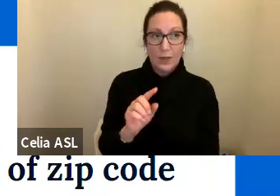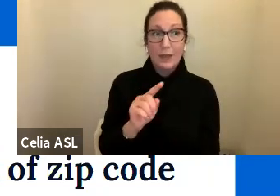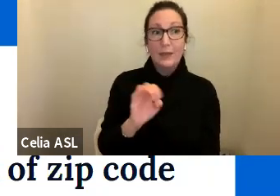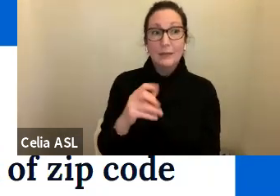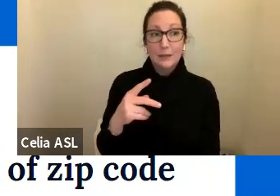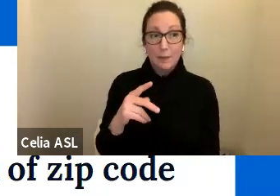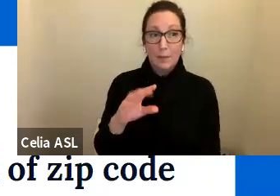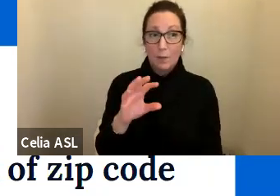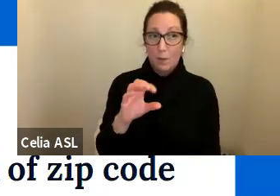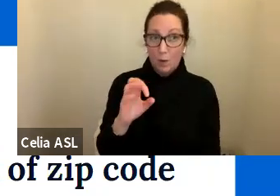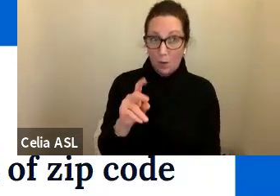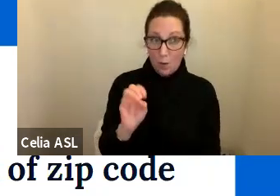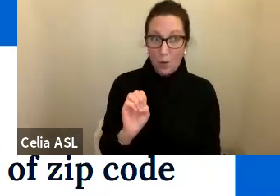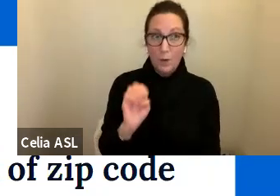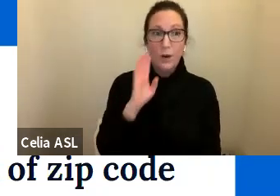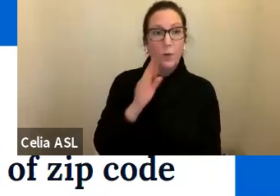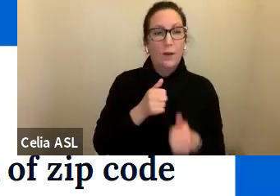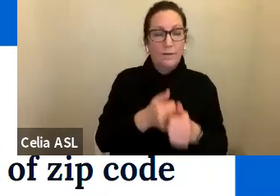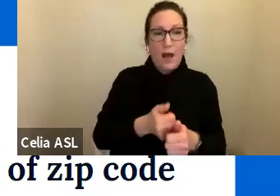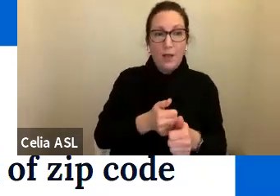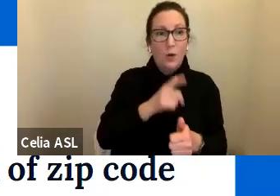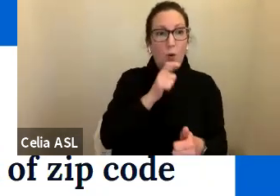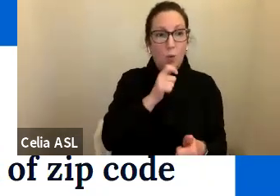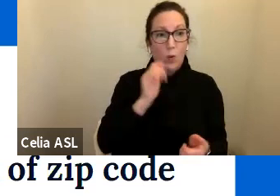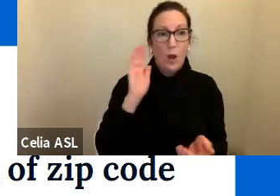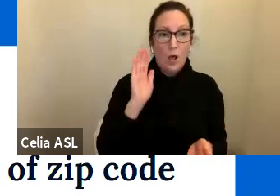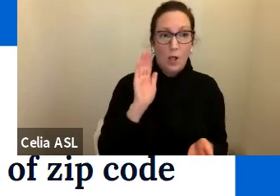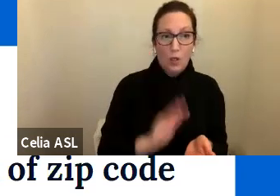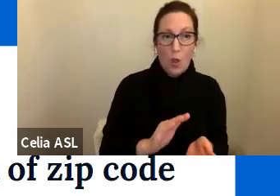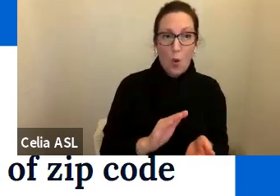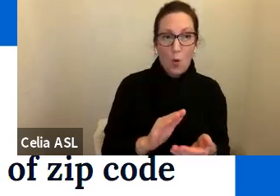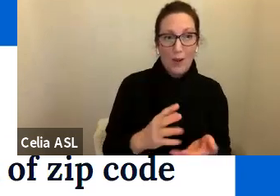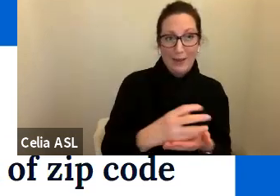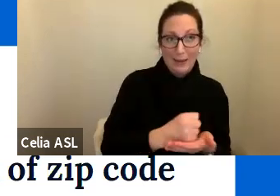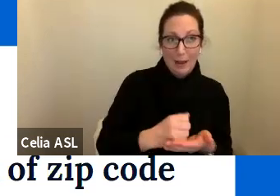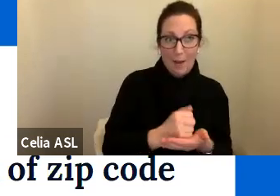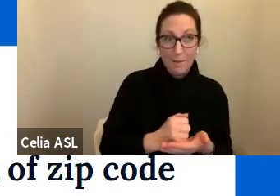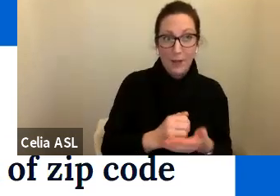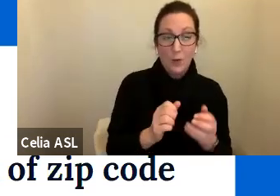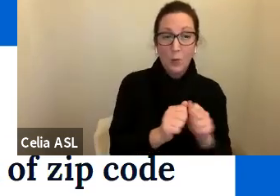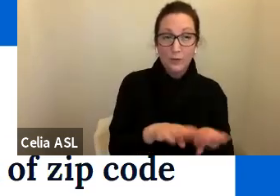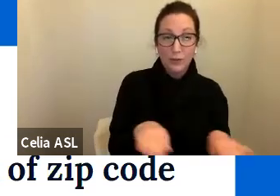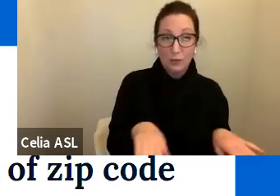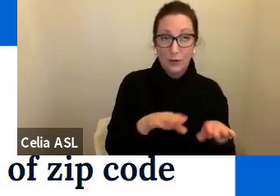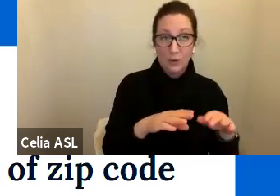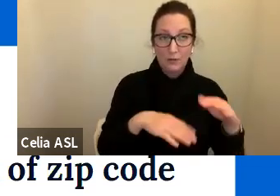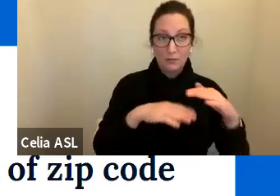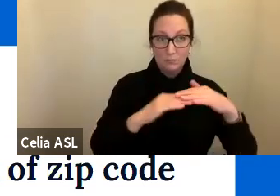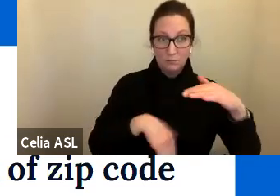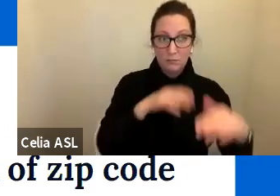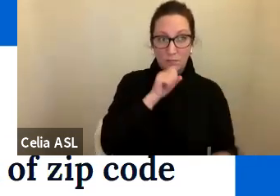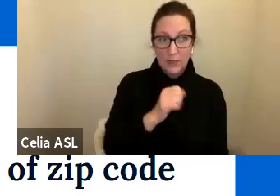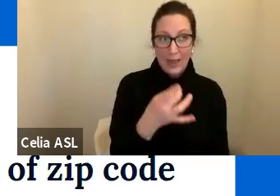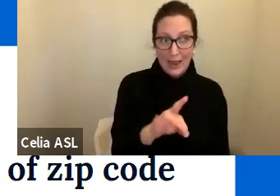median family income with children under the age of 18 to that with the highest